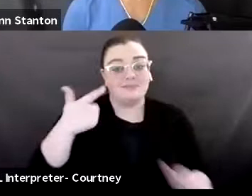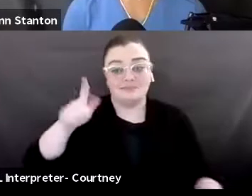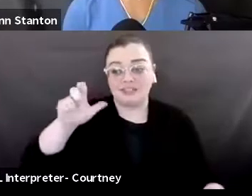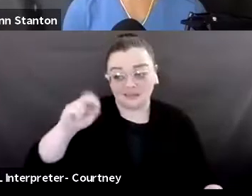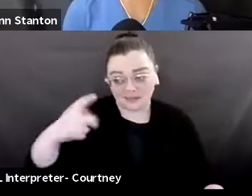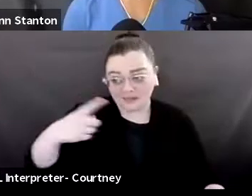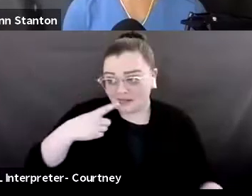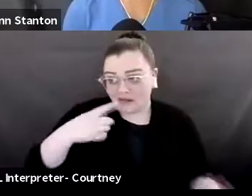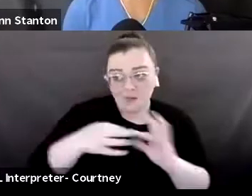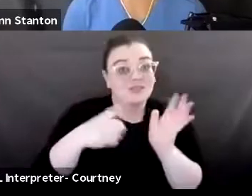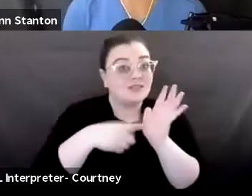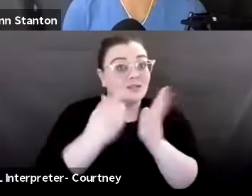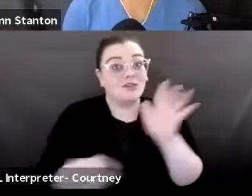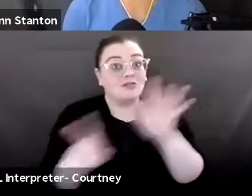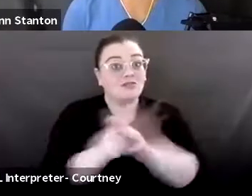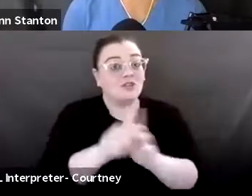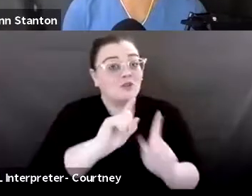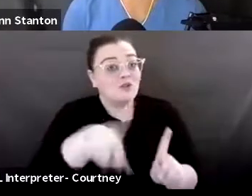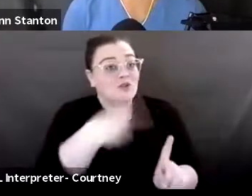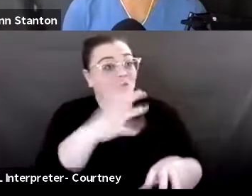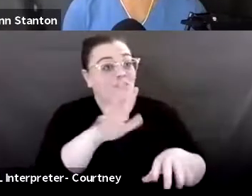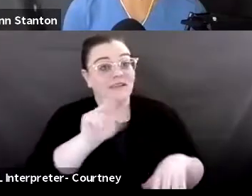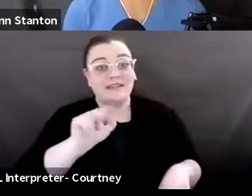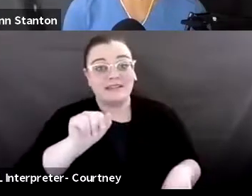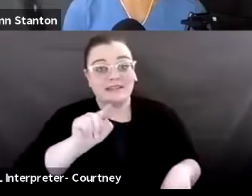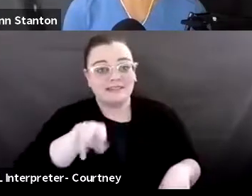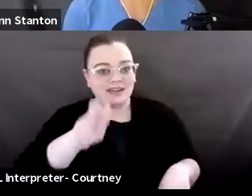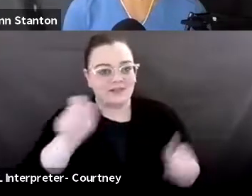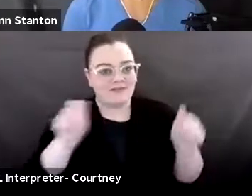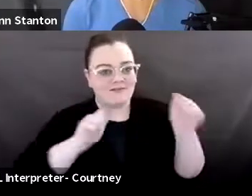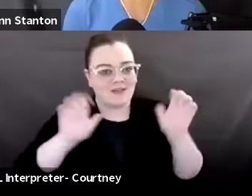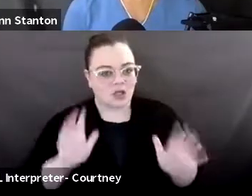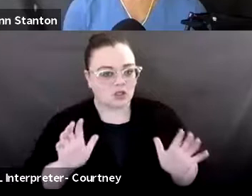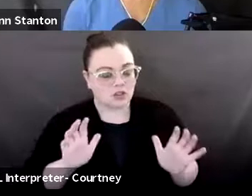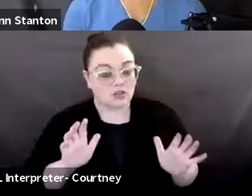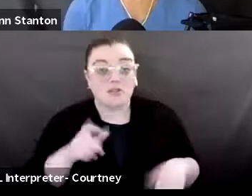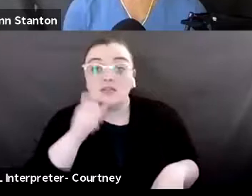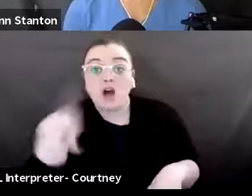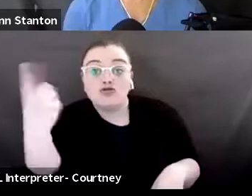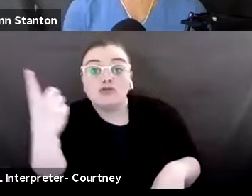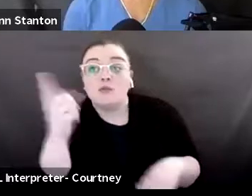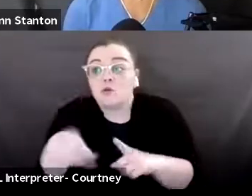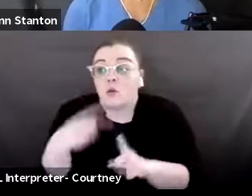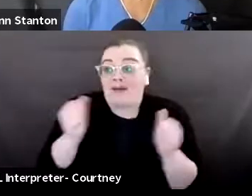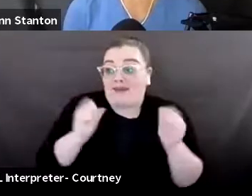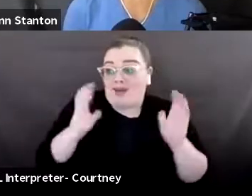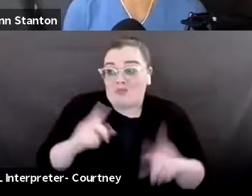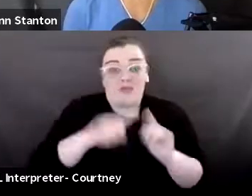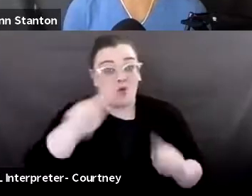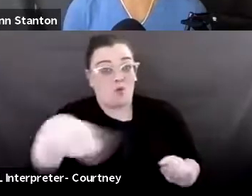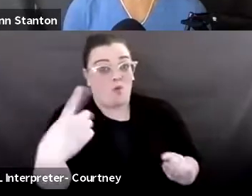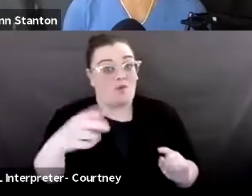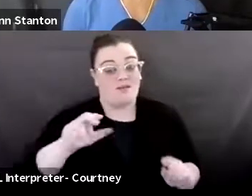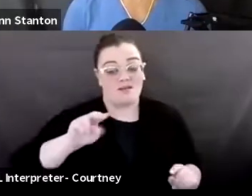world of you're telling the story, and you're the only, not just the only Native actor, you're the only Native person. You kind of step into that